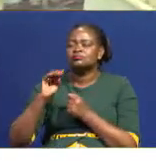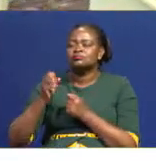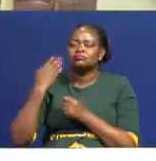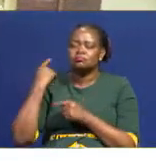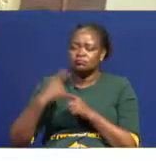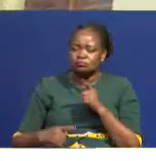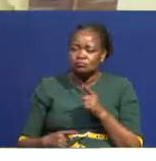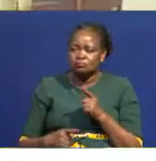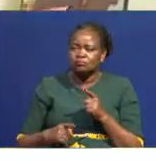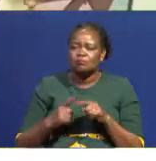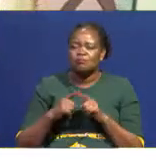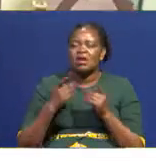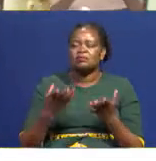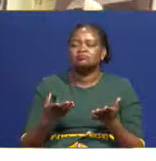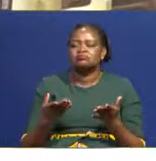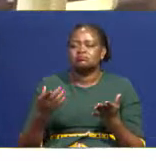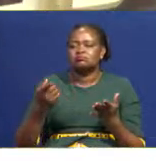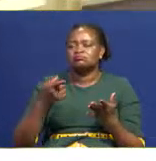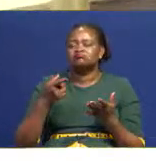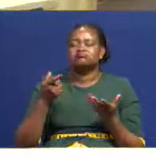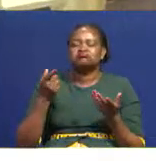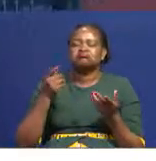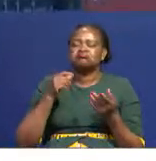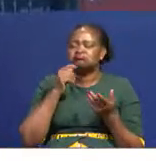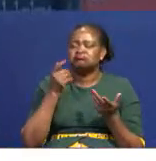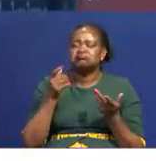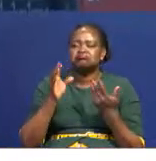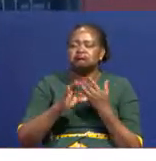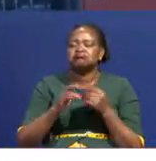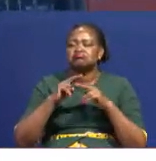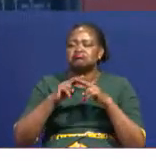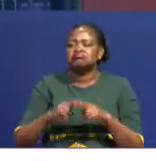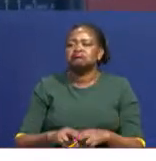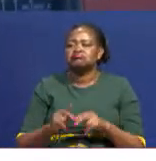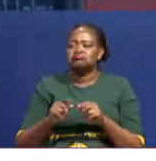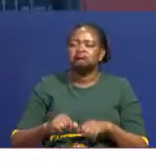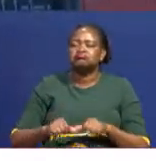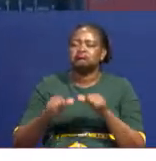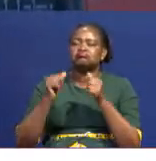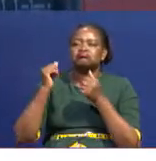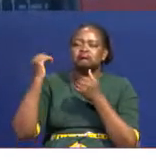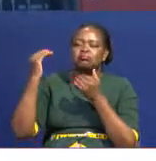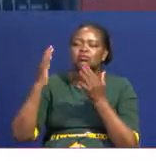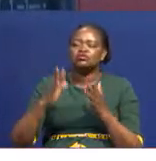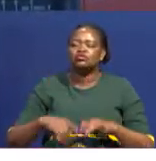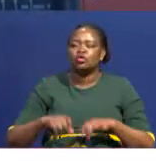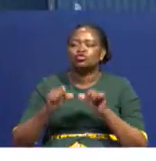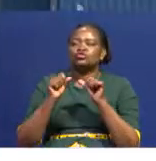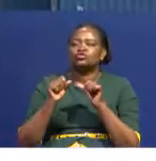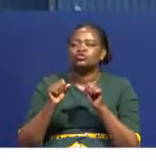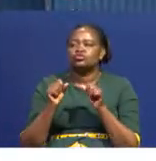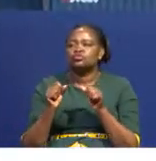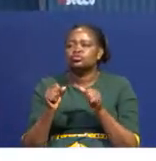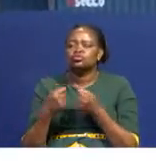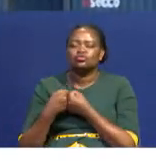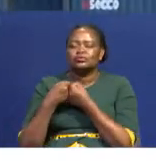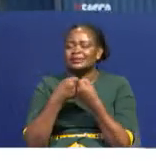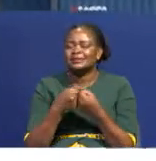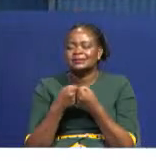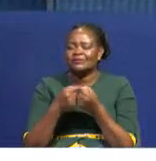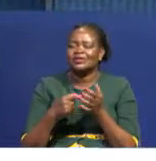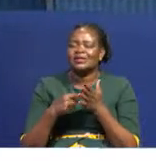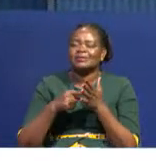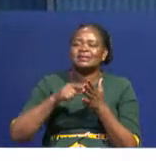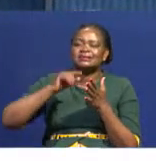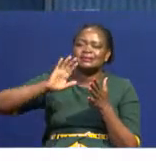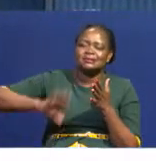year. However, despite the country's reliance on maritime imports for sustenance, importers continue to grapple with challenges such as